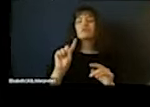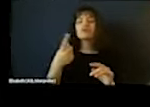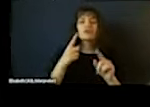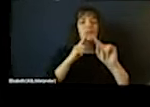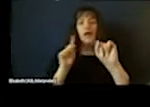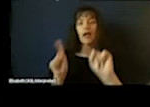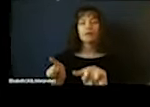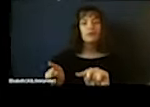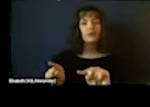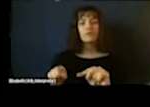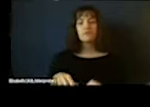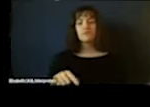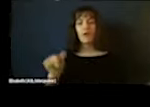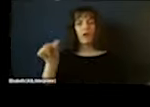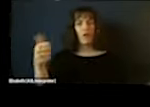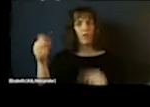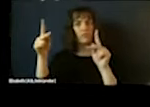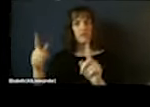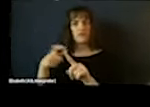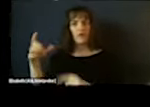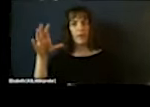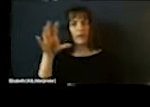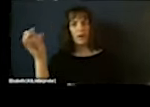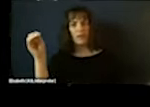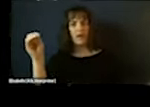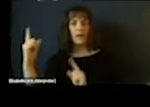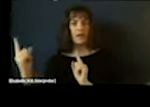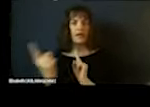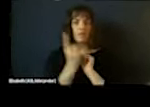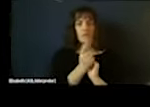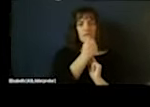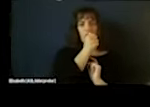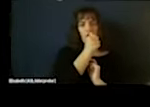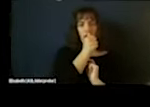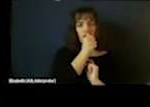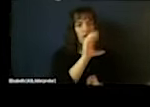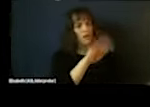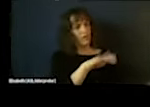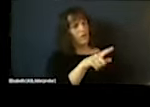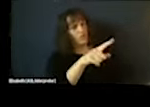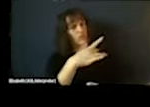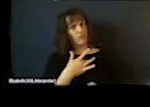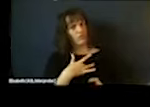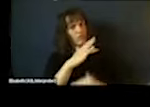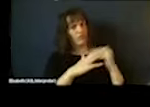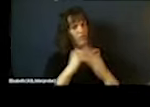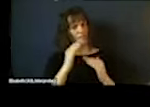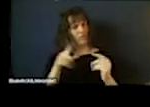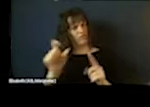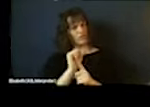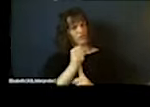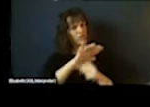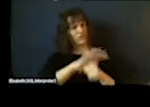me privately and then ask me, what makes you feel that comfortable even in this stressful situation? And I told